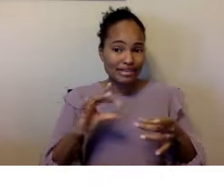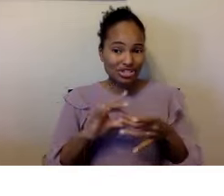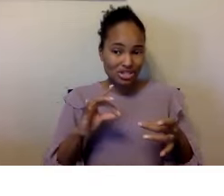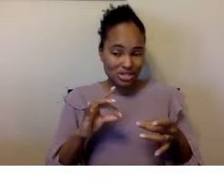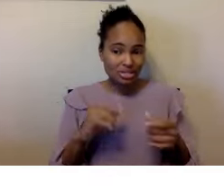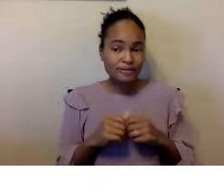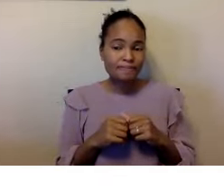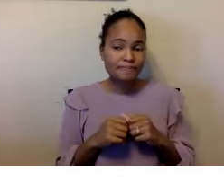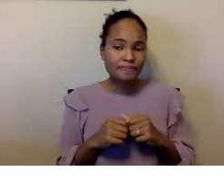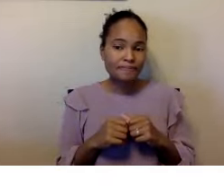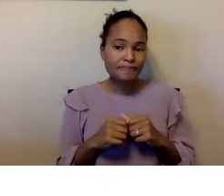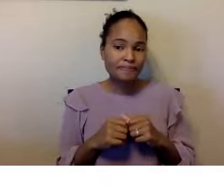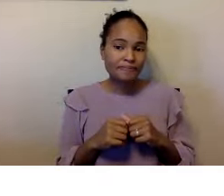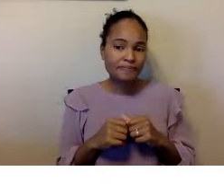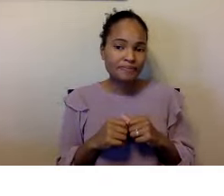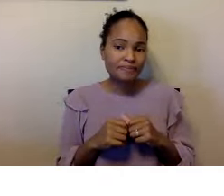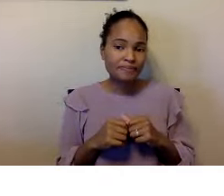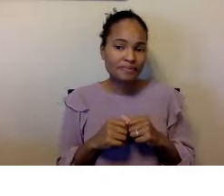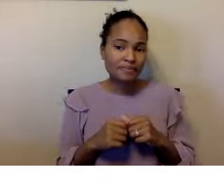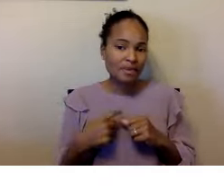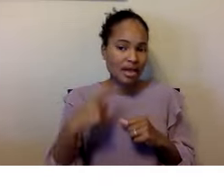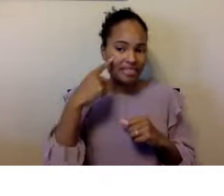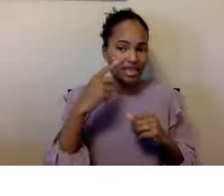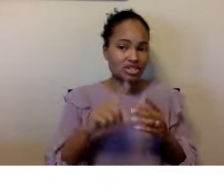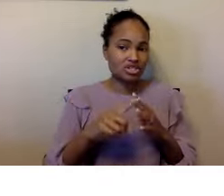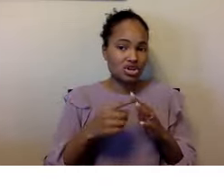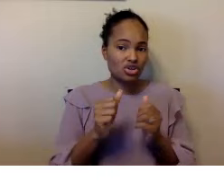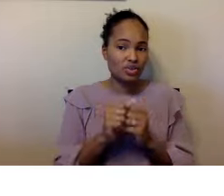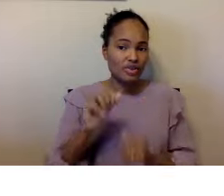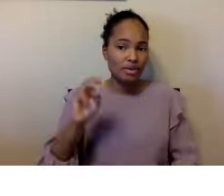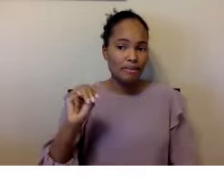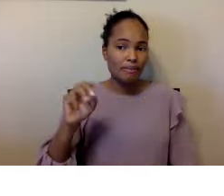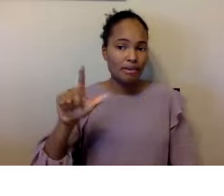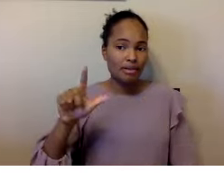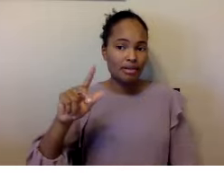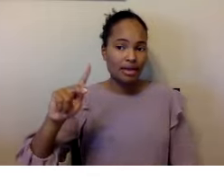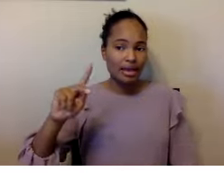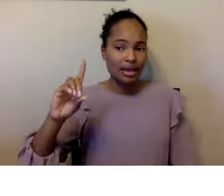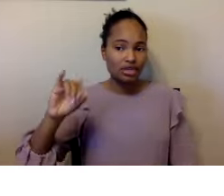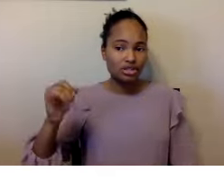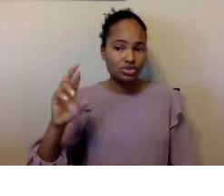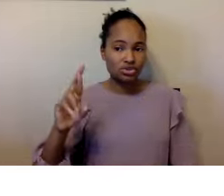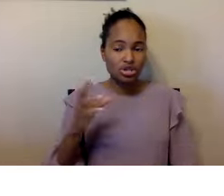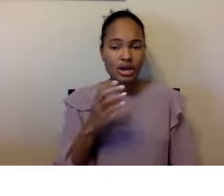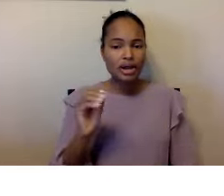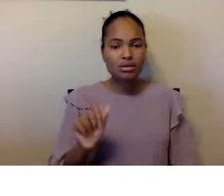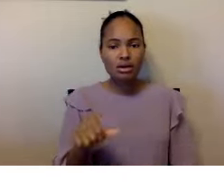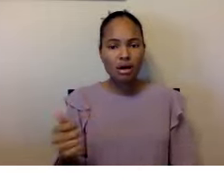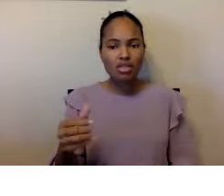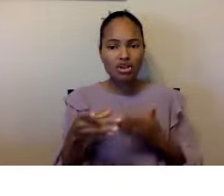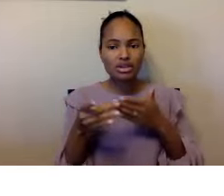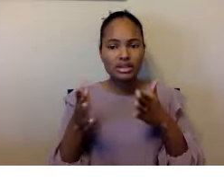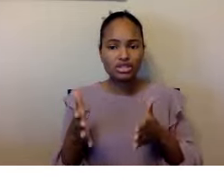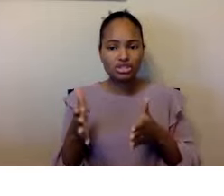I think it started with Martin Luther King, and all those other leaders in the